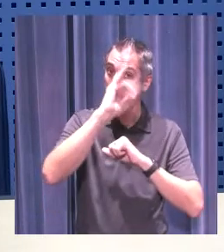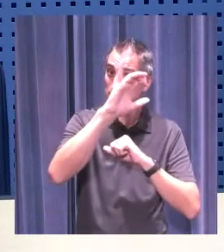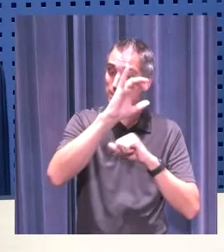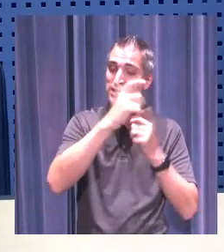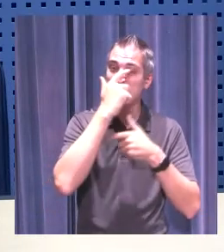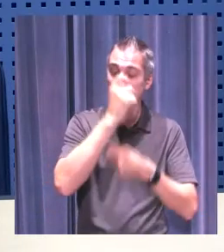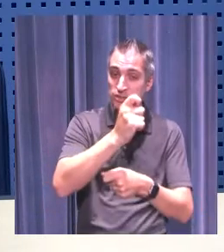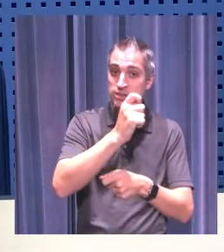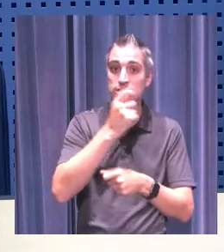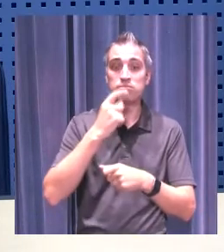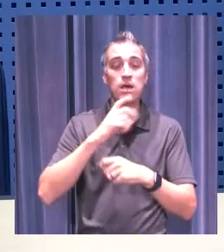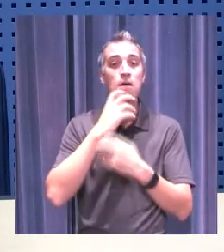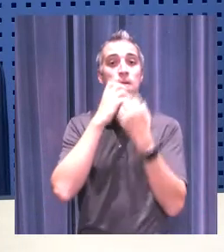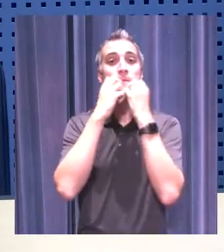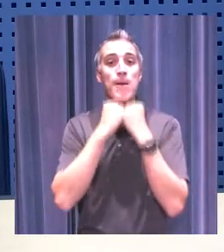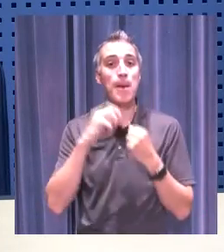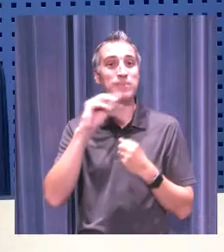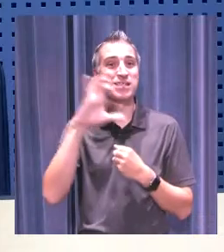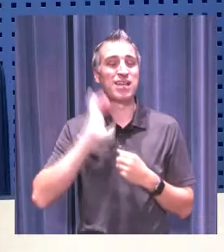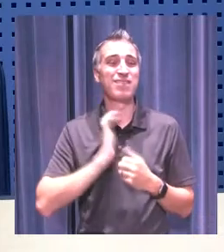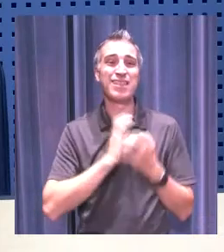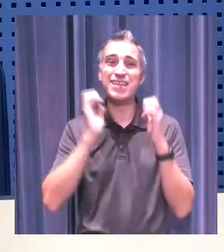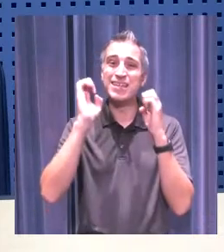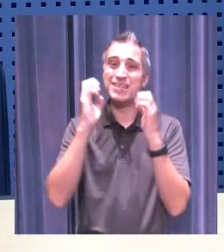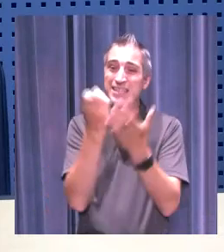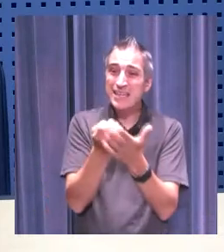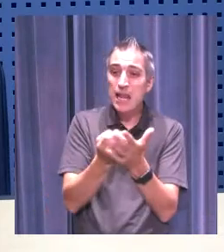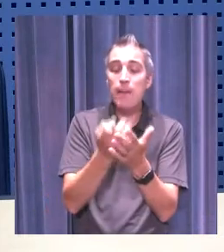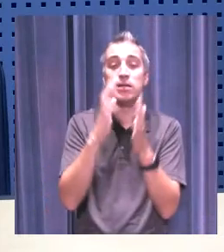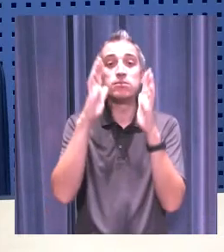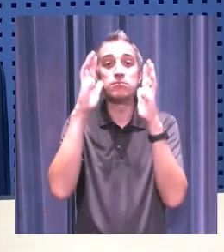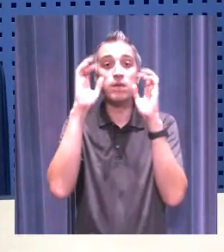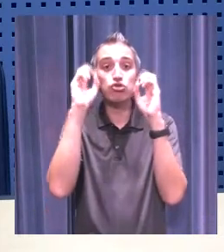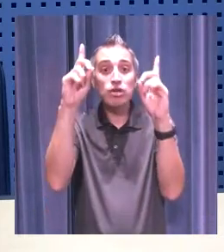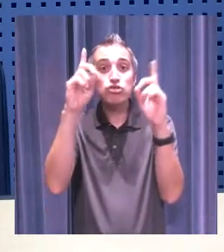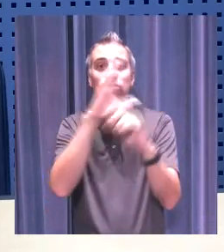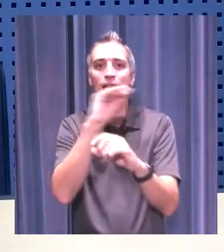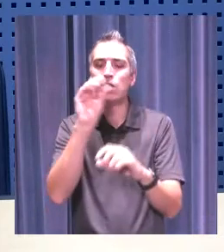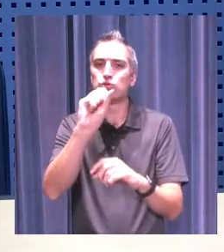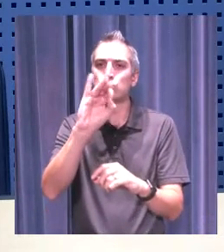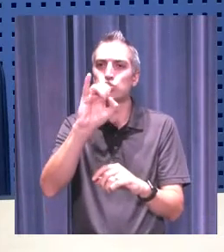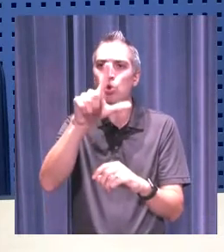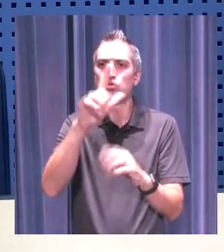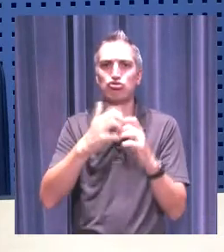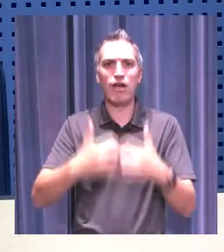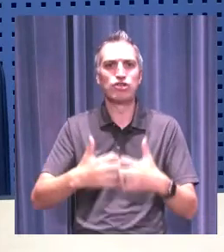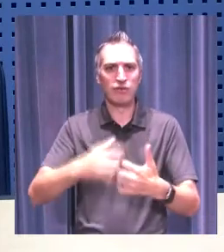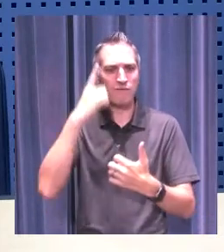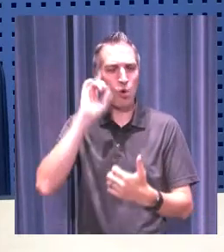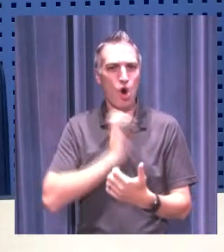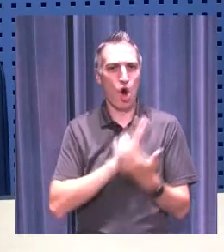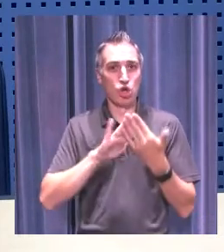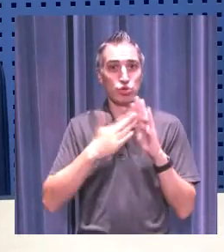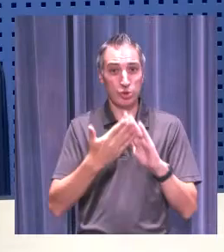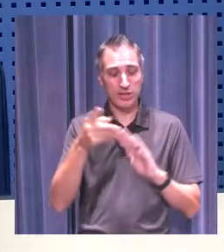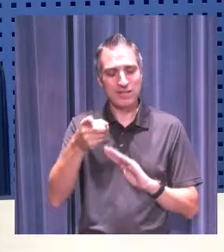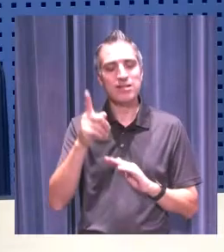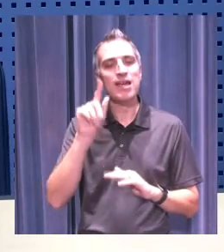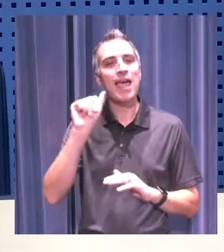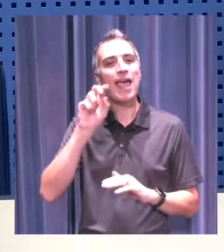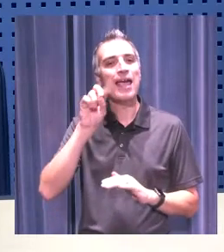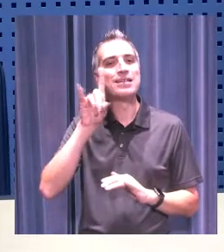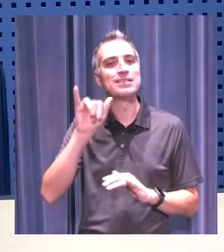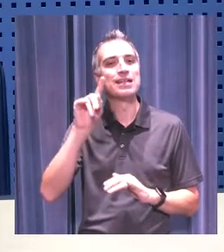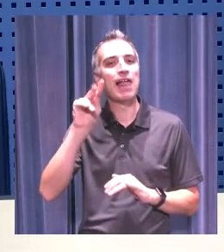Community College as the economic, educational, and social engine for our community, Andy Everman is intent on intruding in